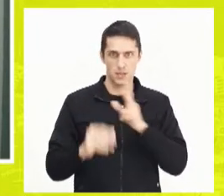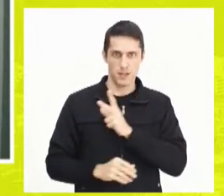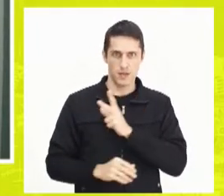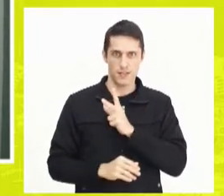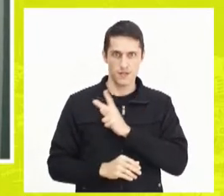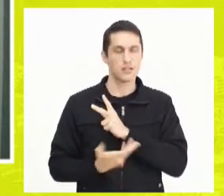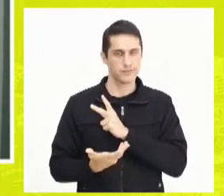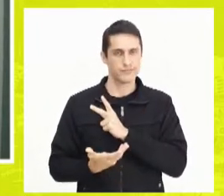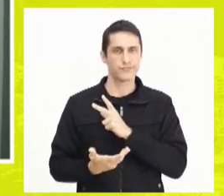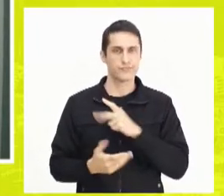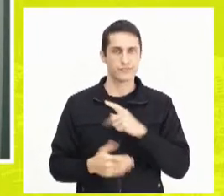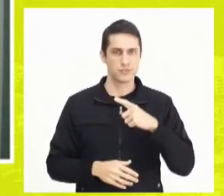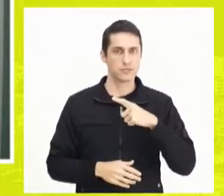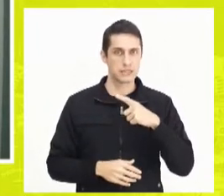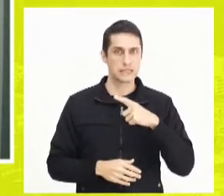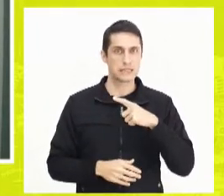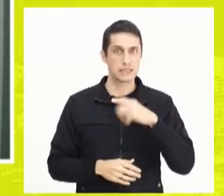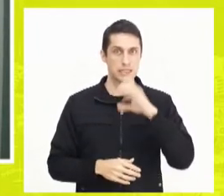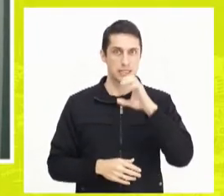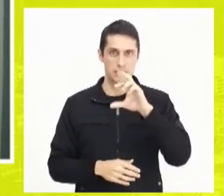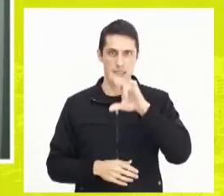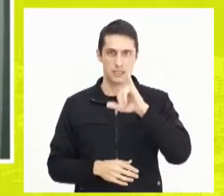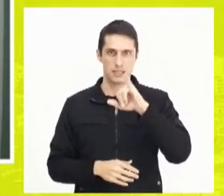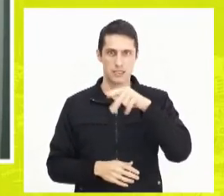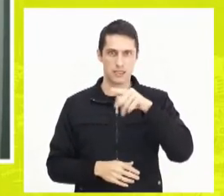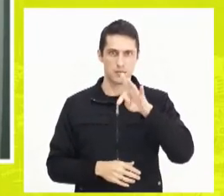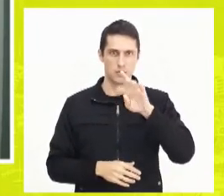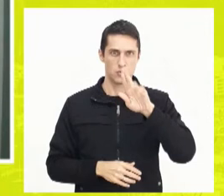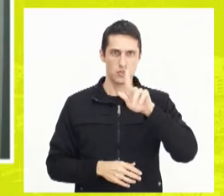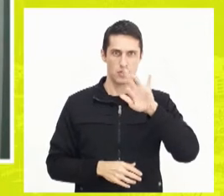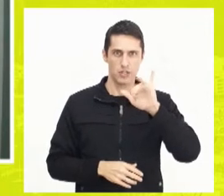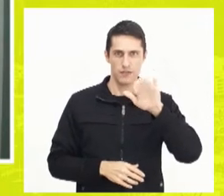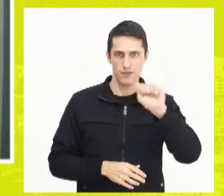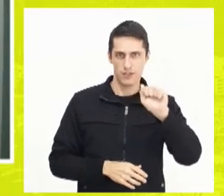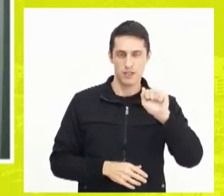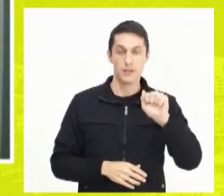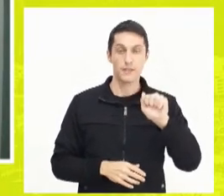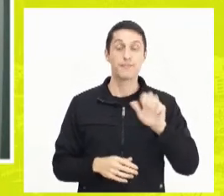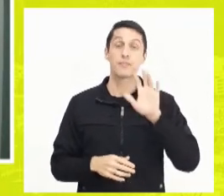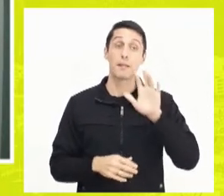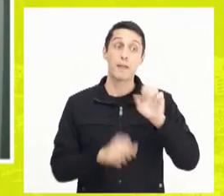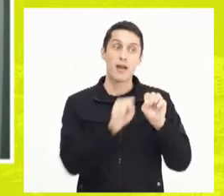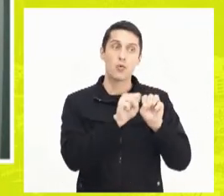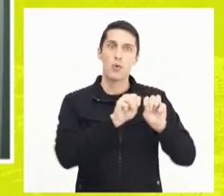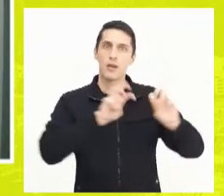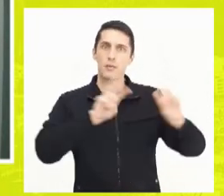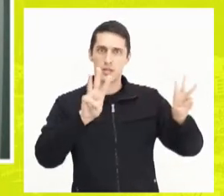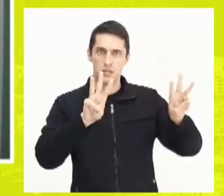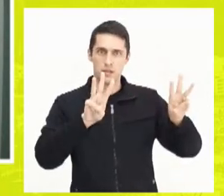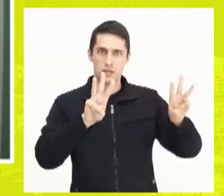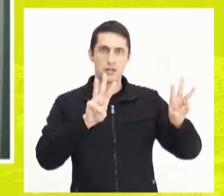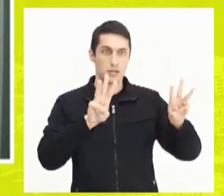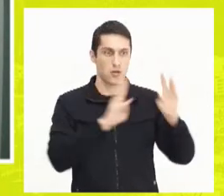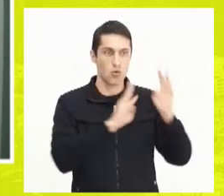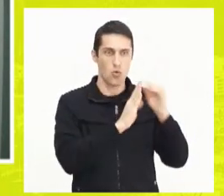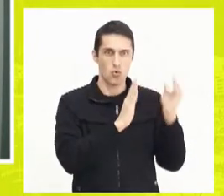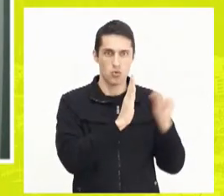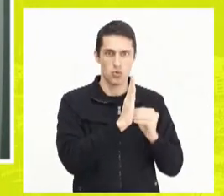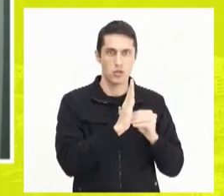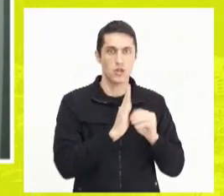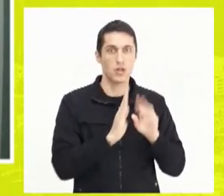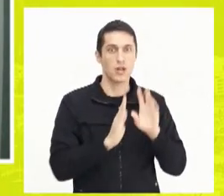apps because of cryptography so that really limits our power and then when we speak about the web